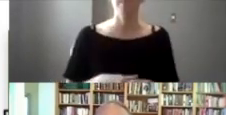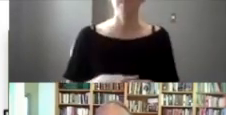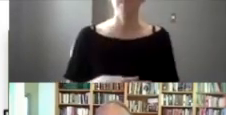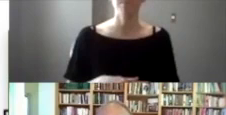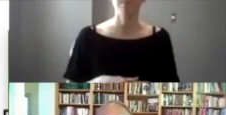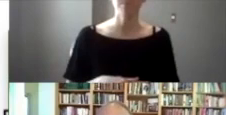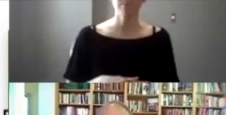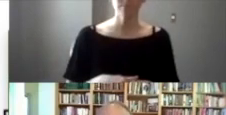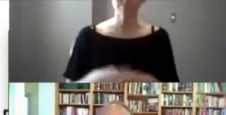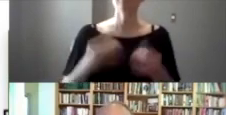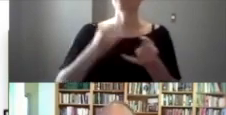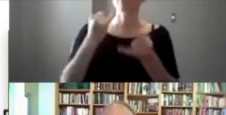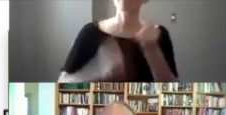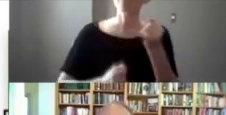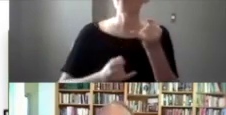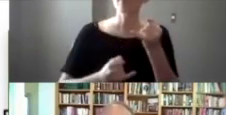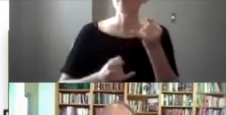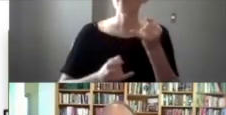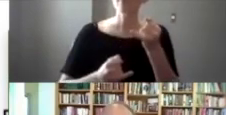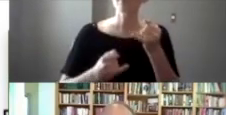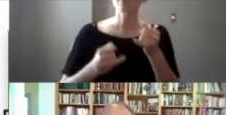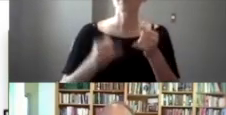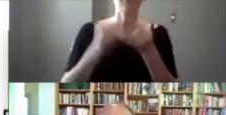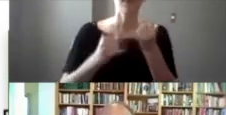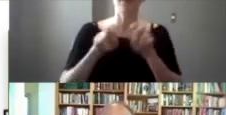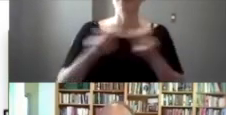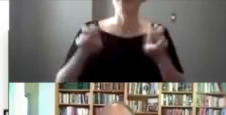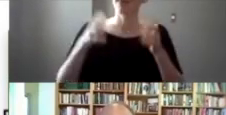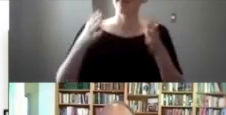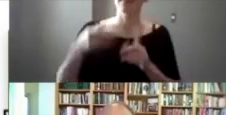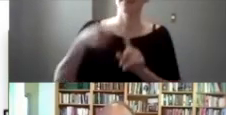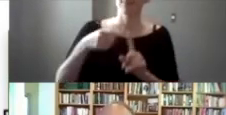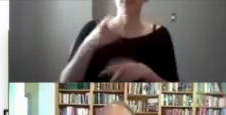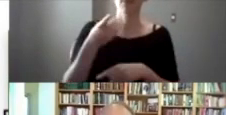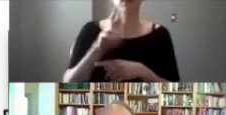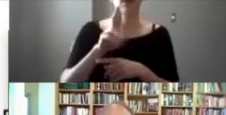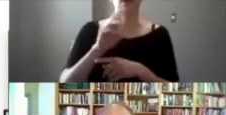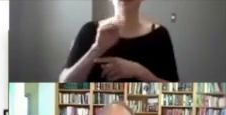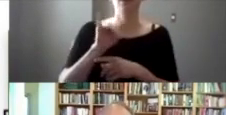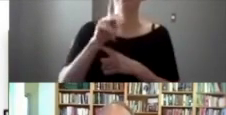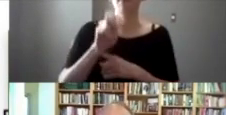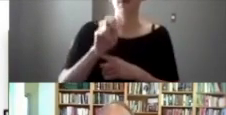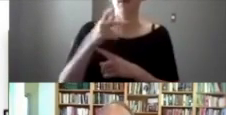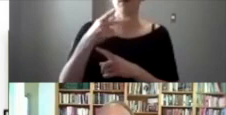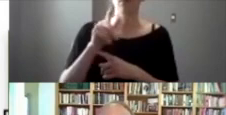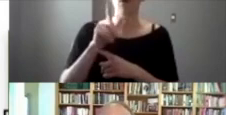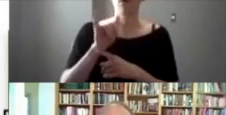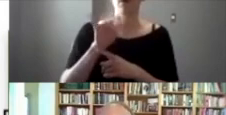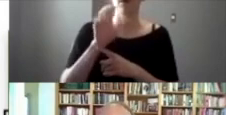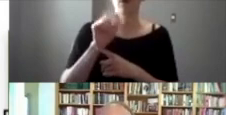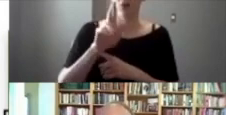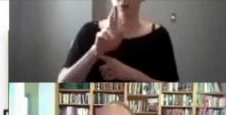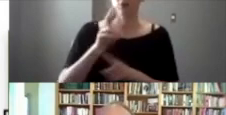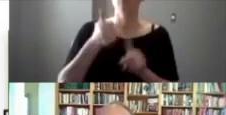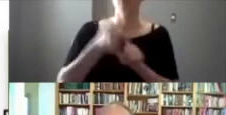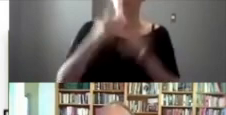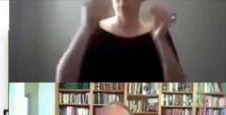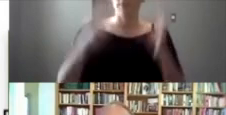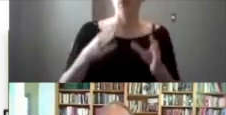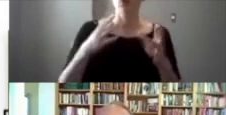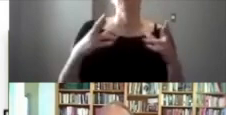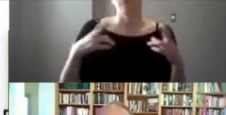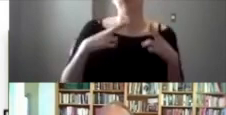And finally, our last panelist is Dr. Mike Polakar, who is a professor emeritus